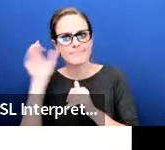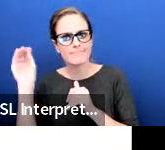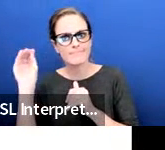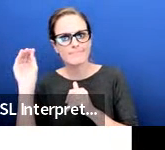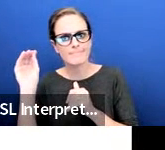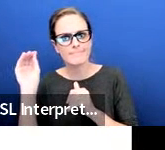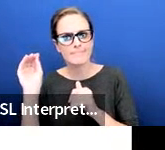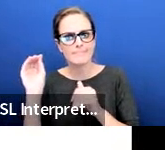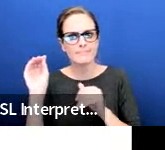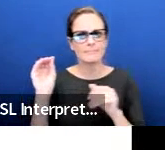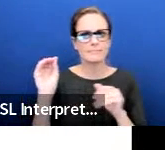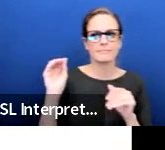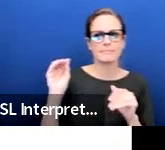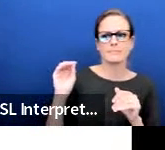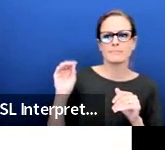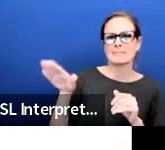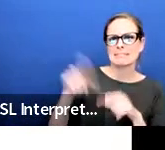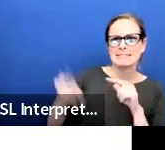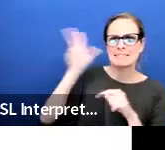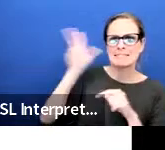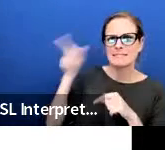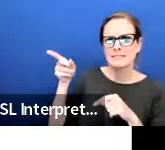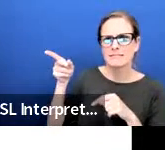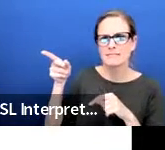anyone else. This